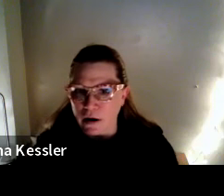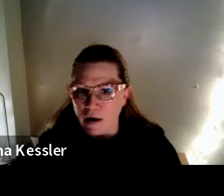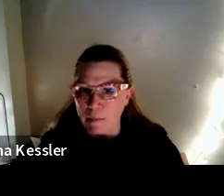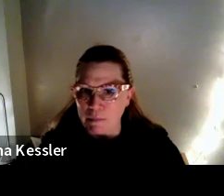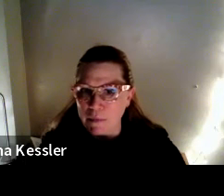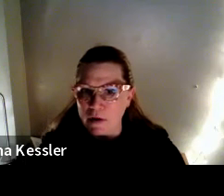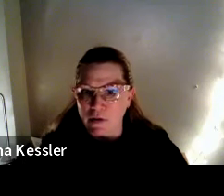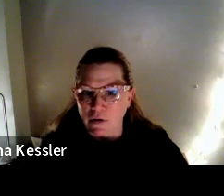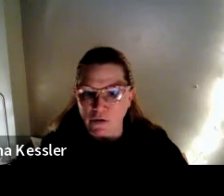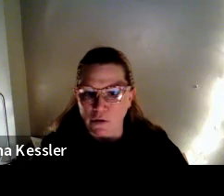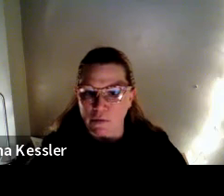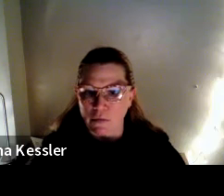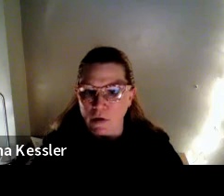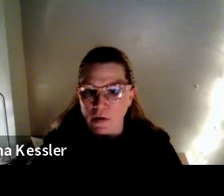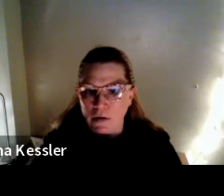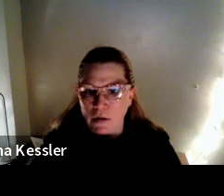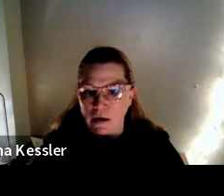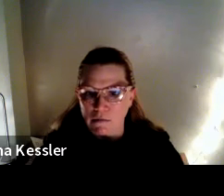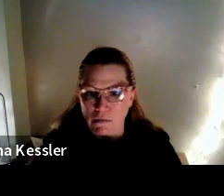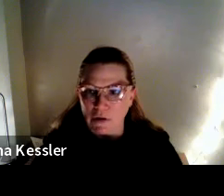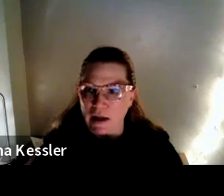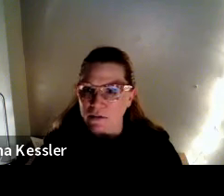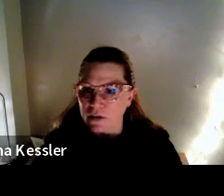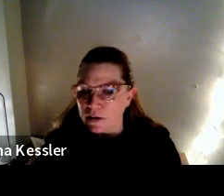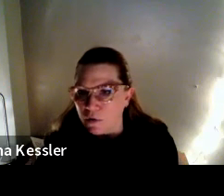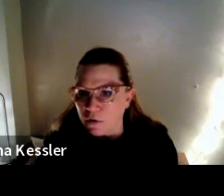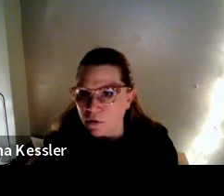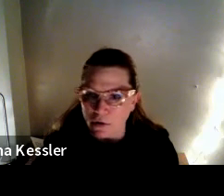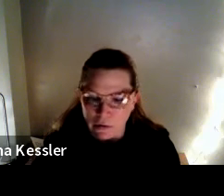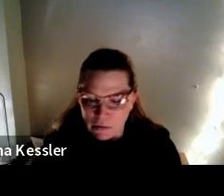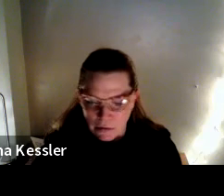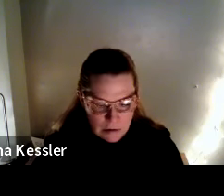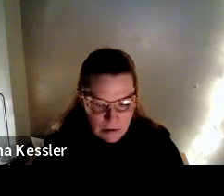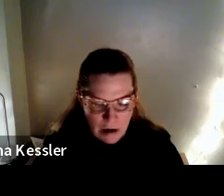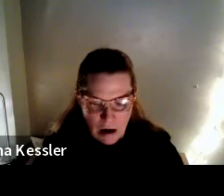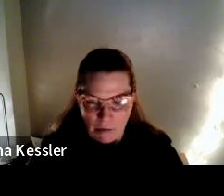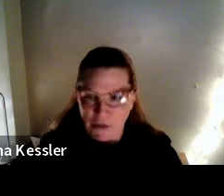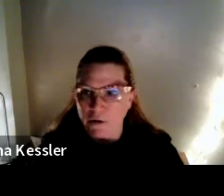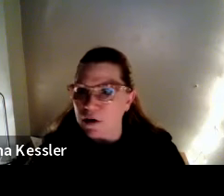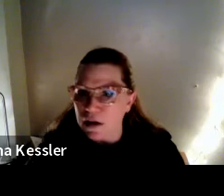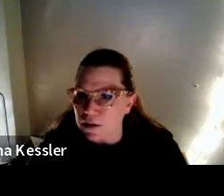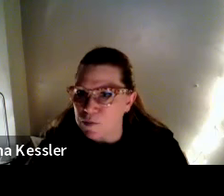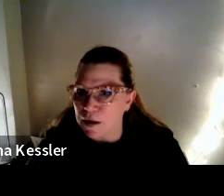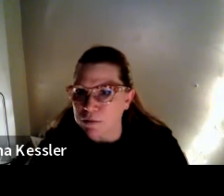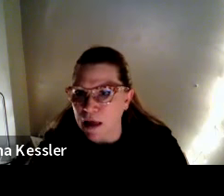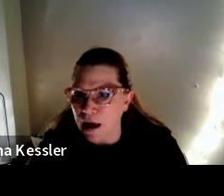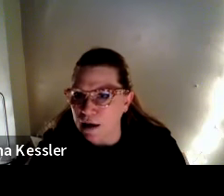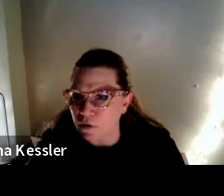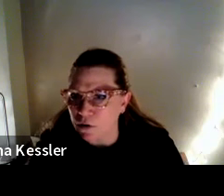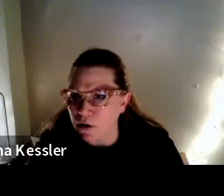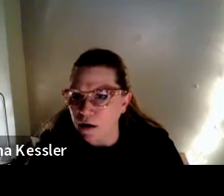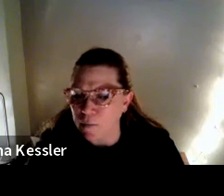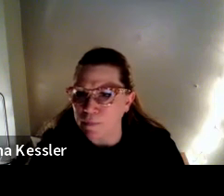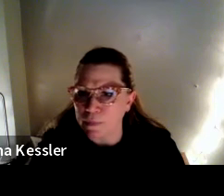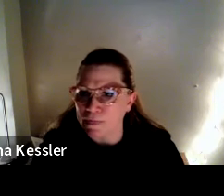And is there a certain like modality or theory that's being applied,